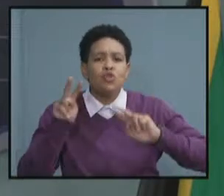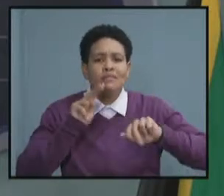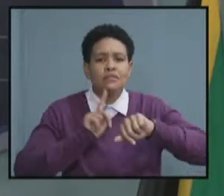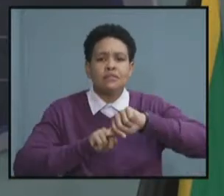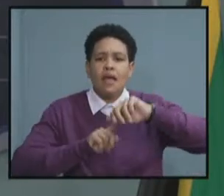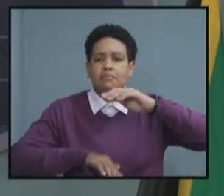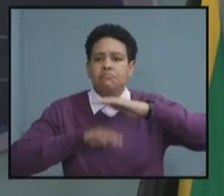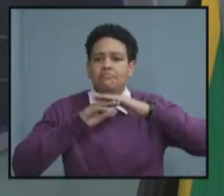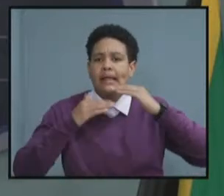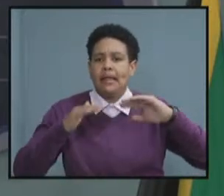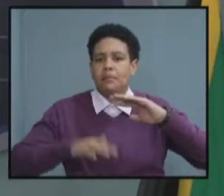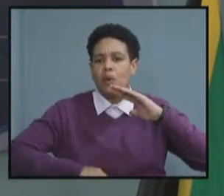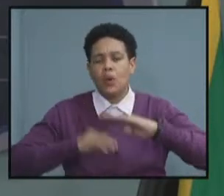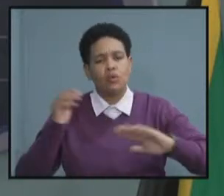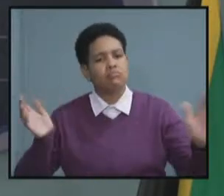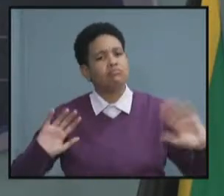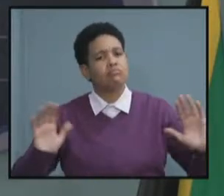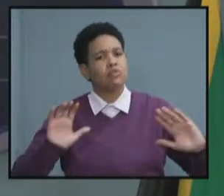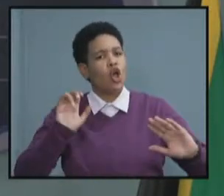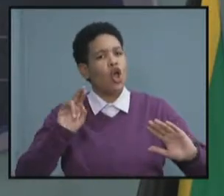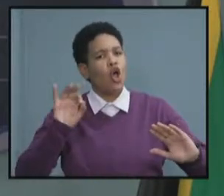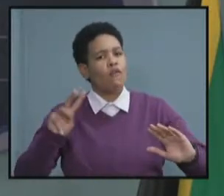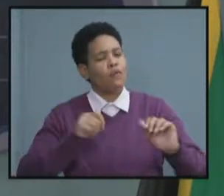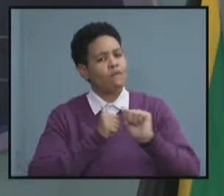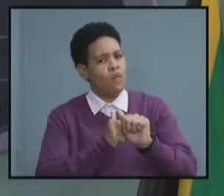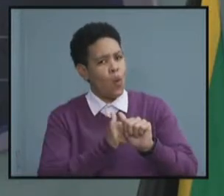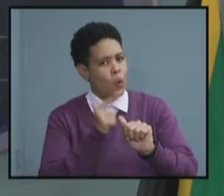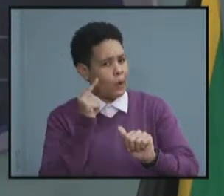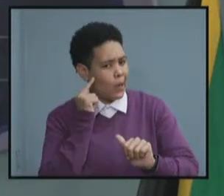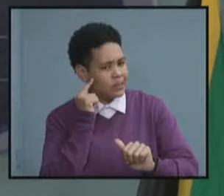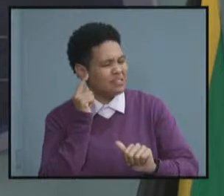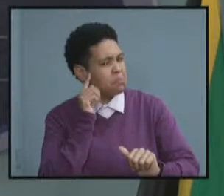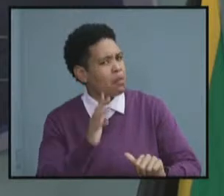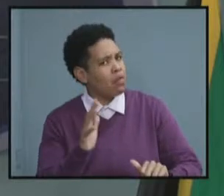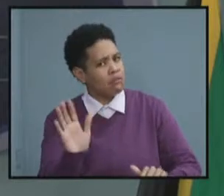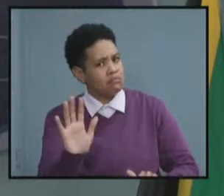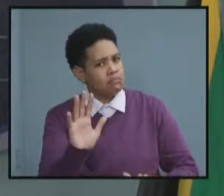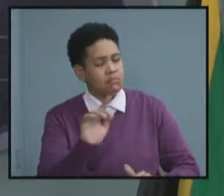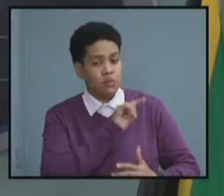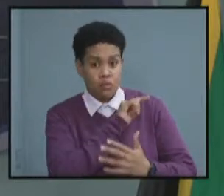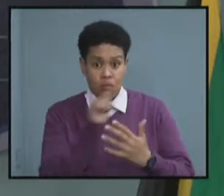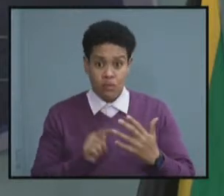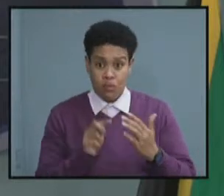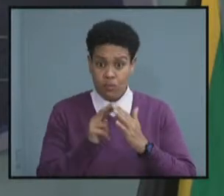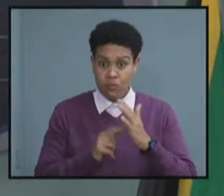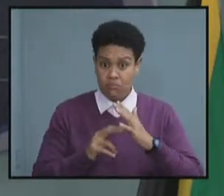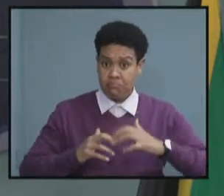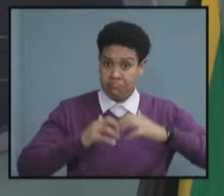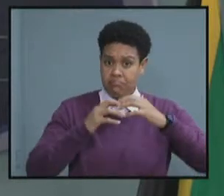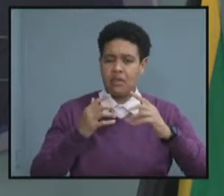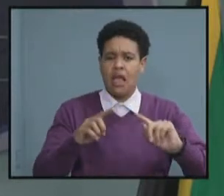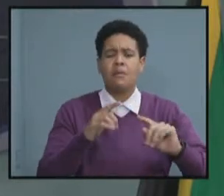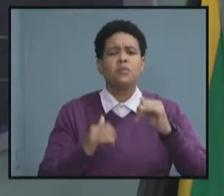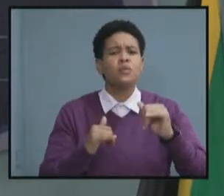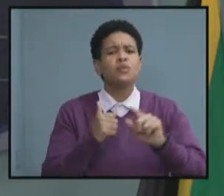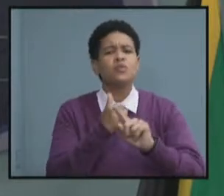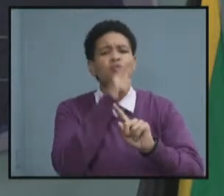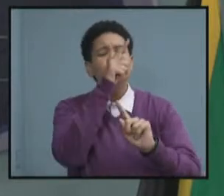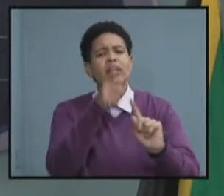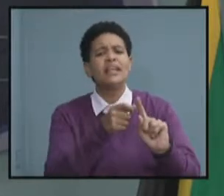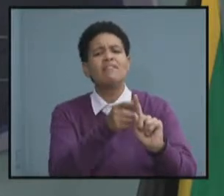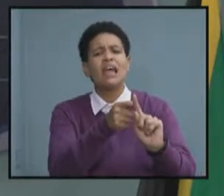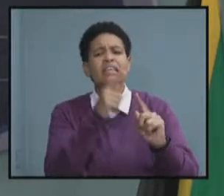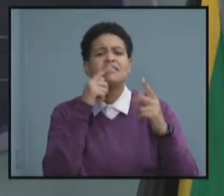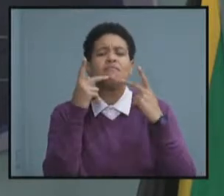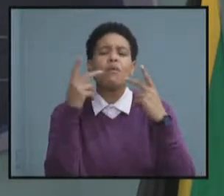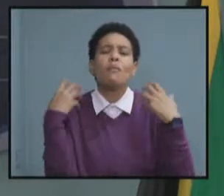curfew, limiting your travel and your actions. Those measures which are effective